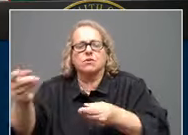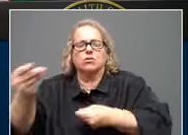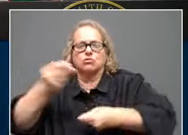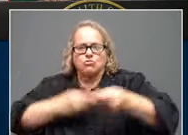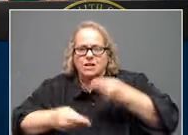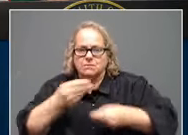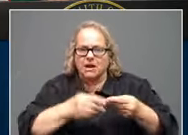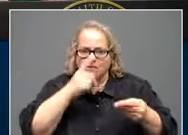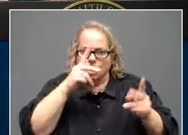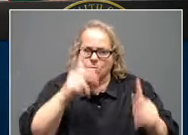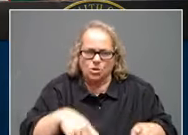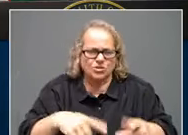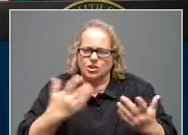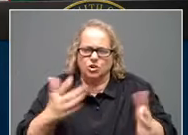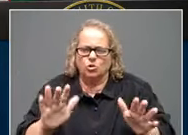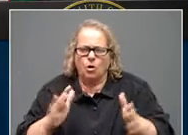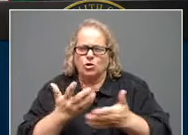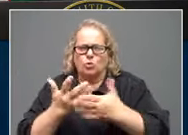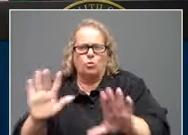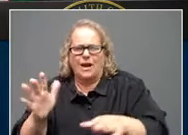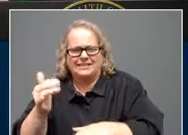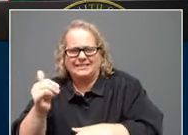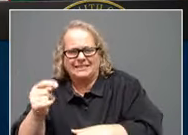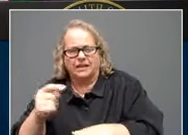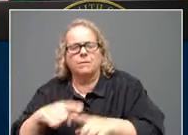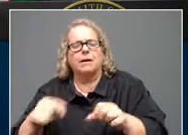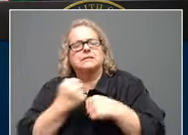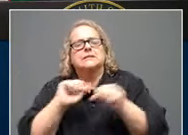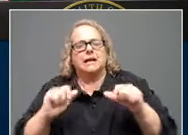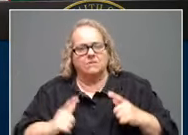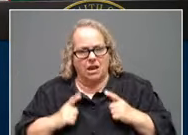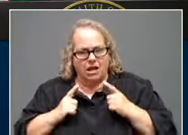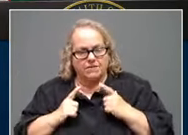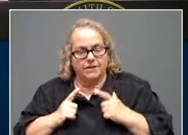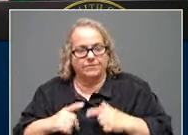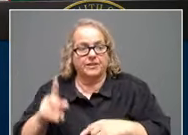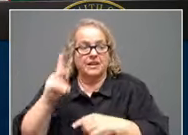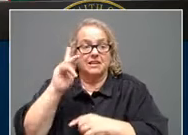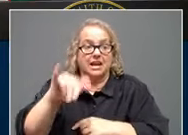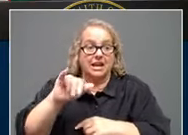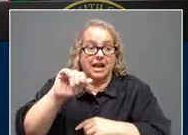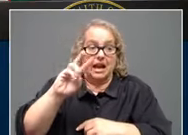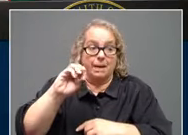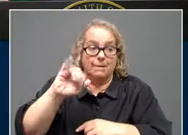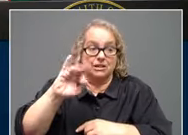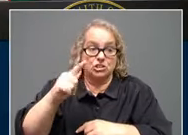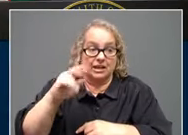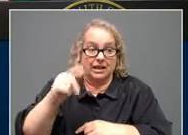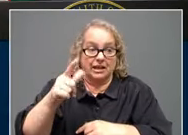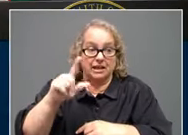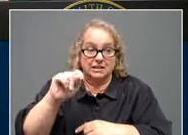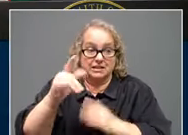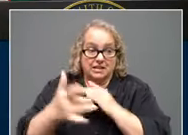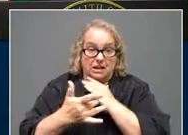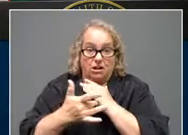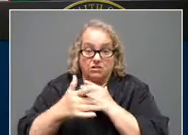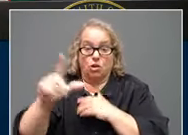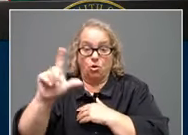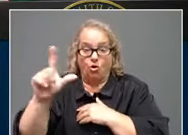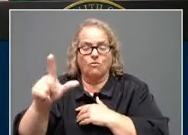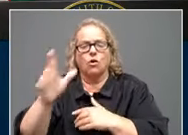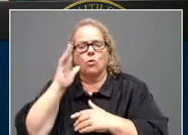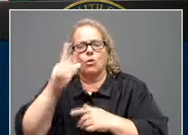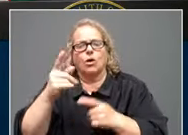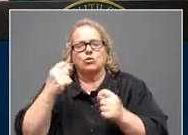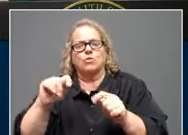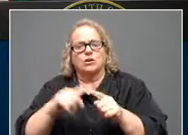saving lives. And then Kentucky Imaging Technologies out of Louisville is working to combat colorectal cancer by developing a